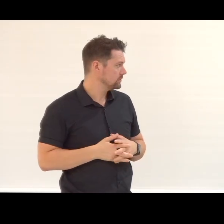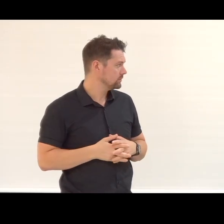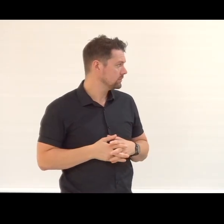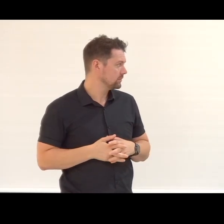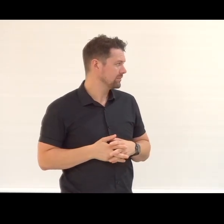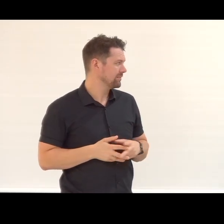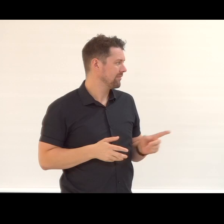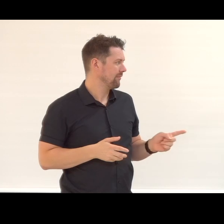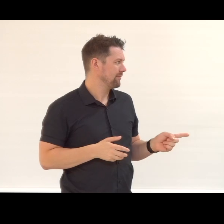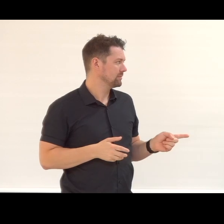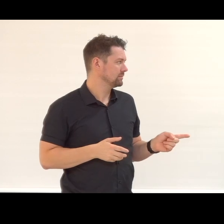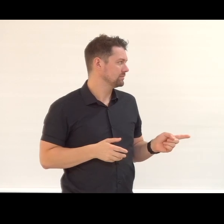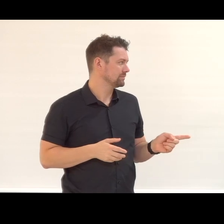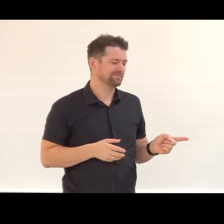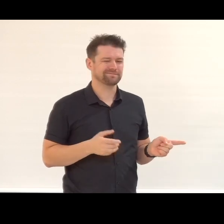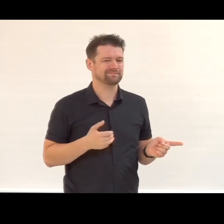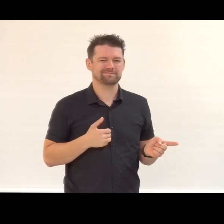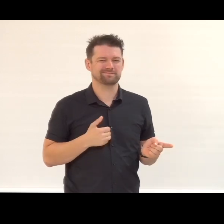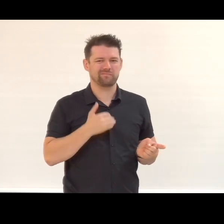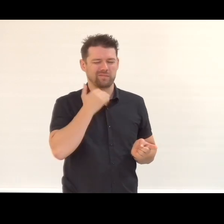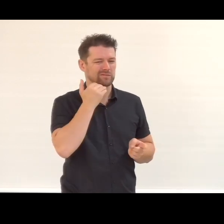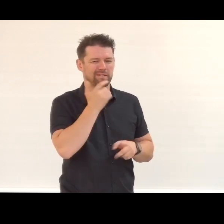unfortunately, we do not have enough video material. There